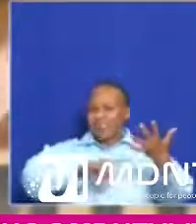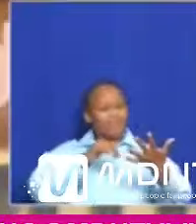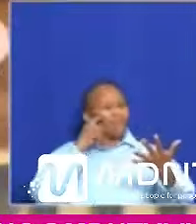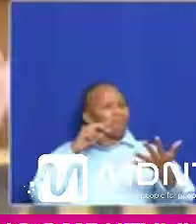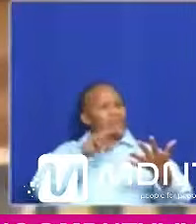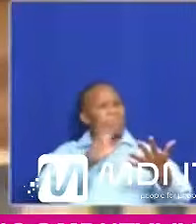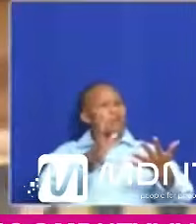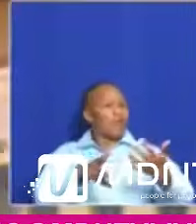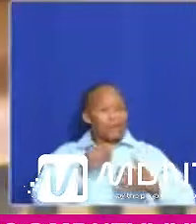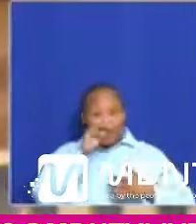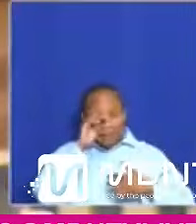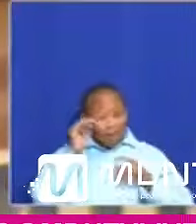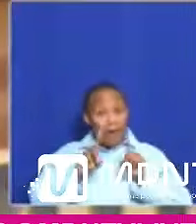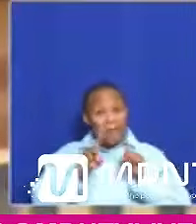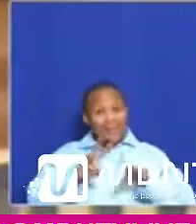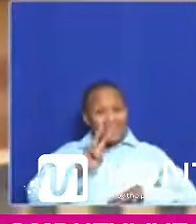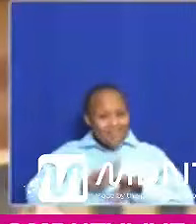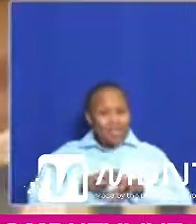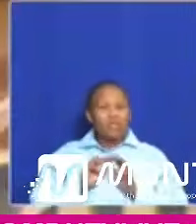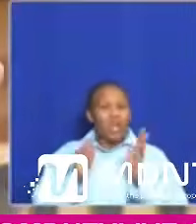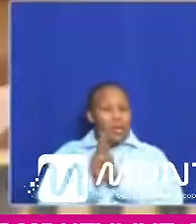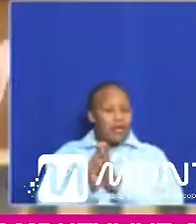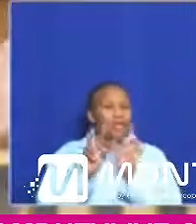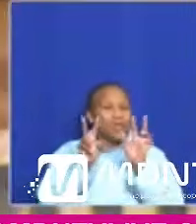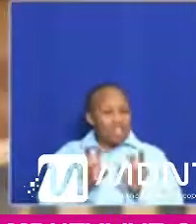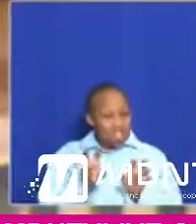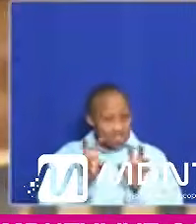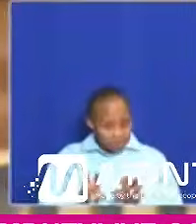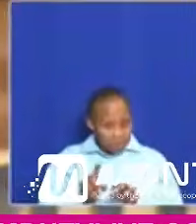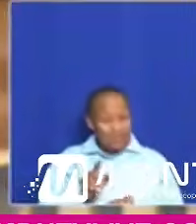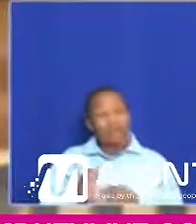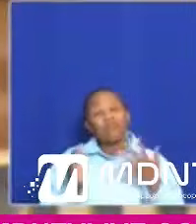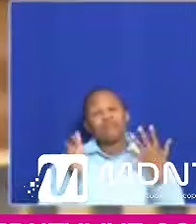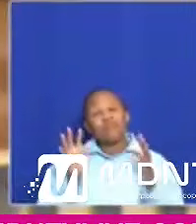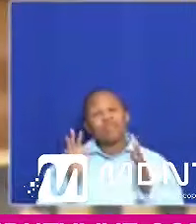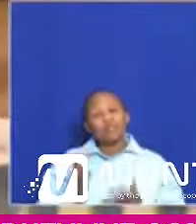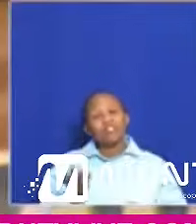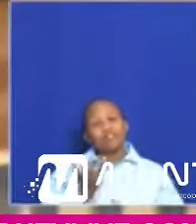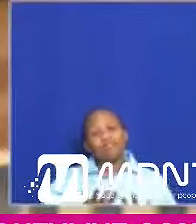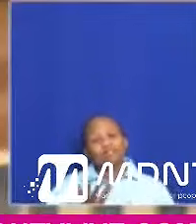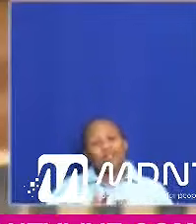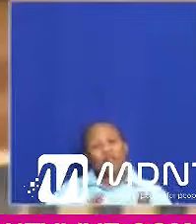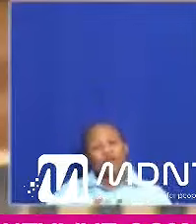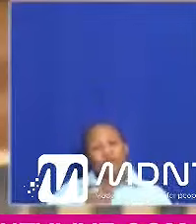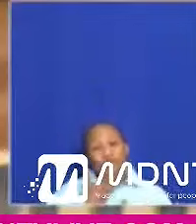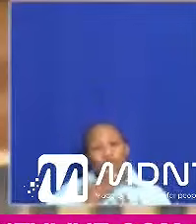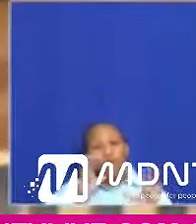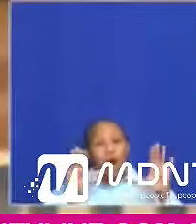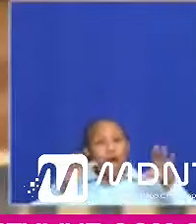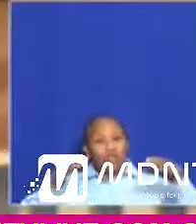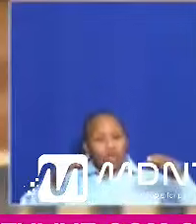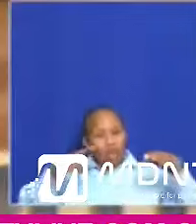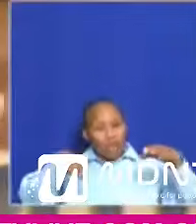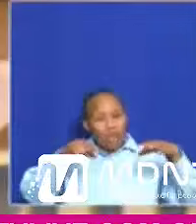issues, evidentiary issues that's dealt with by counsel and attorneys during the course of a